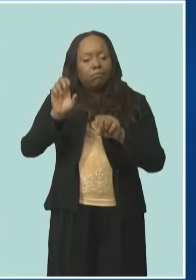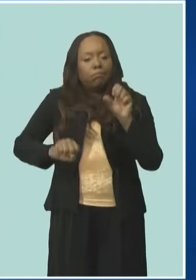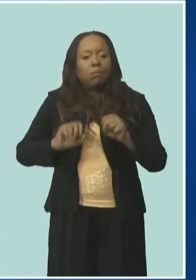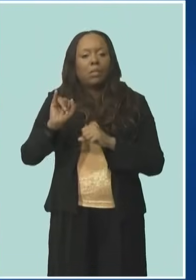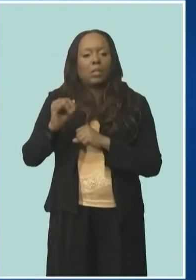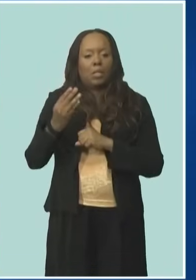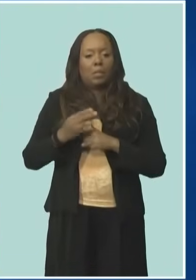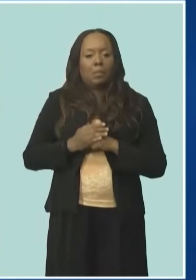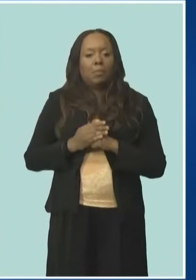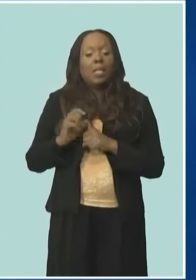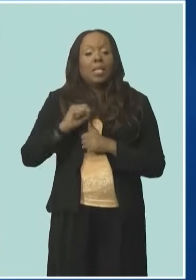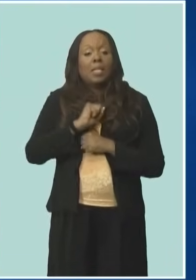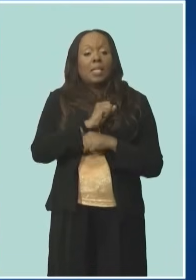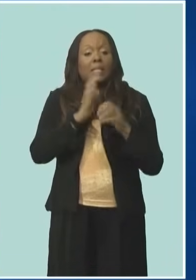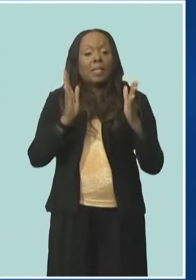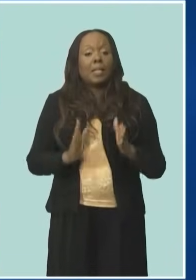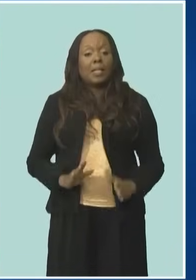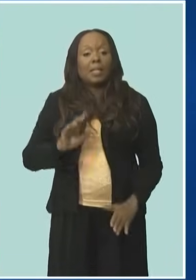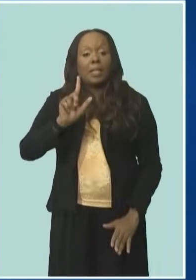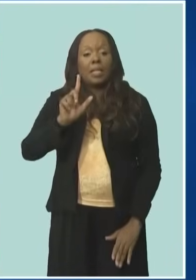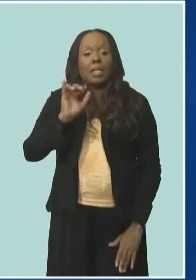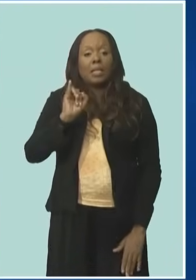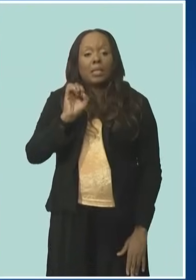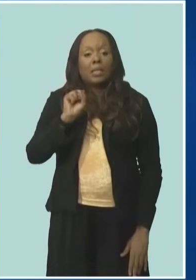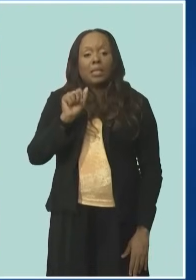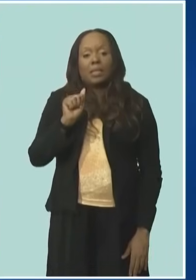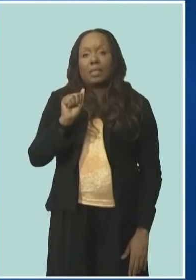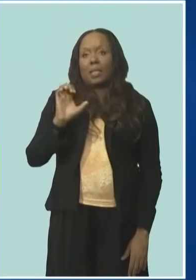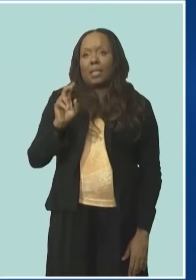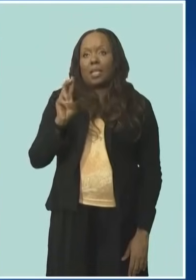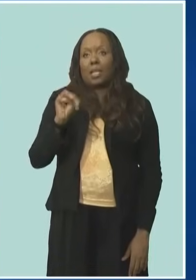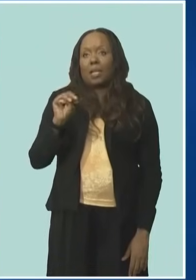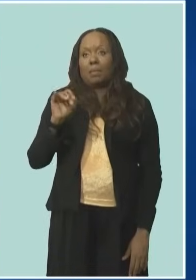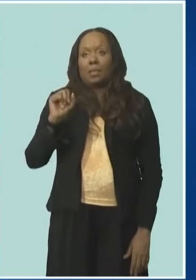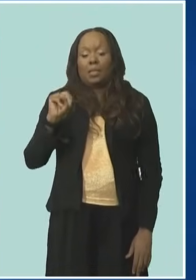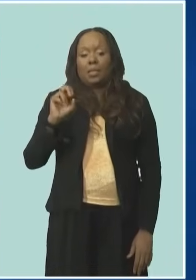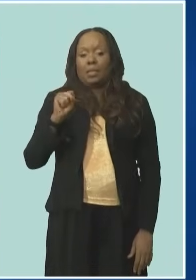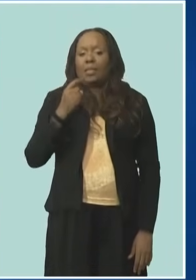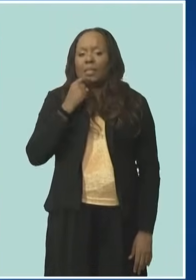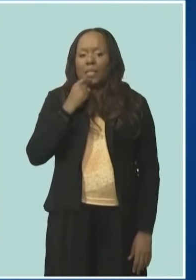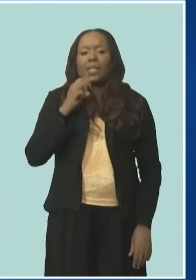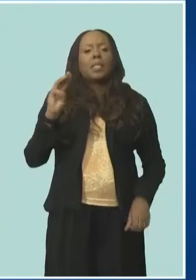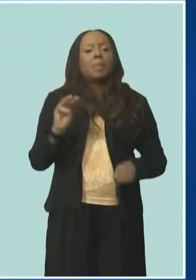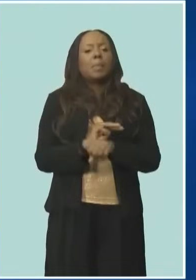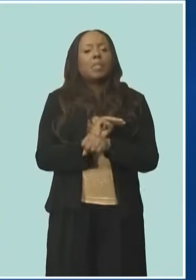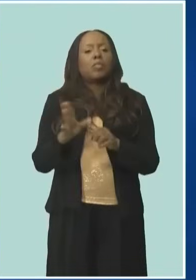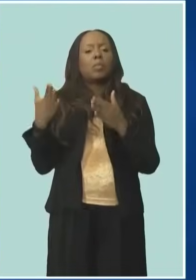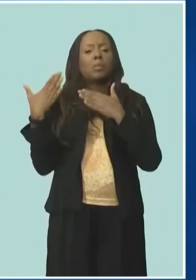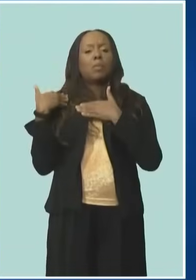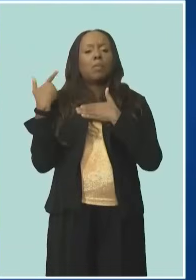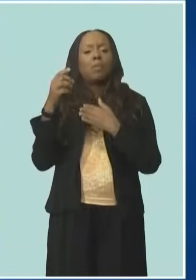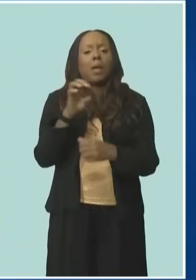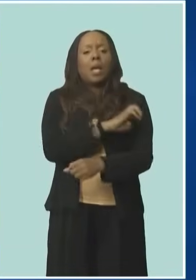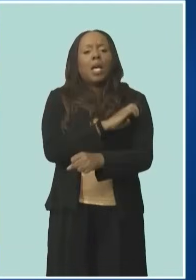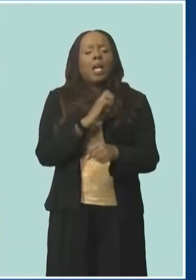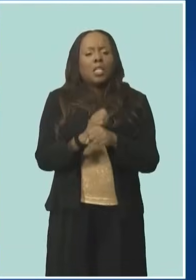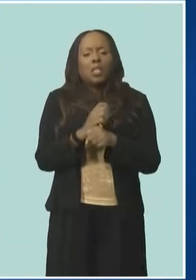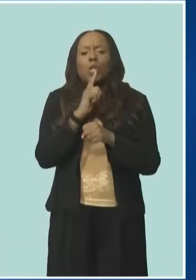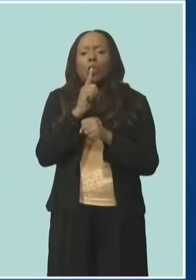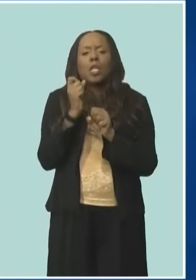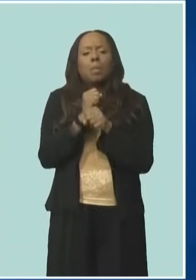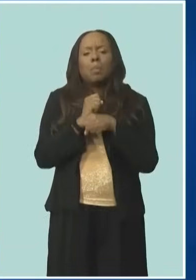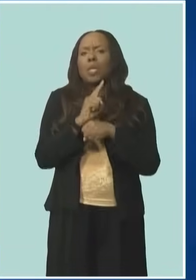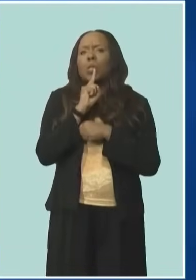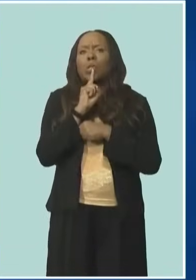Lisa Cummins, who says the Ministry of Energy and Business is actively building capacity to secure the energy future